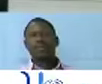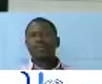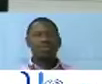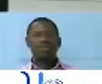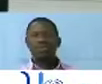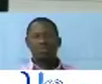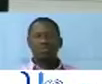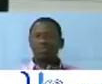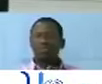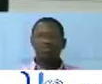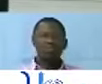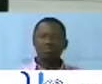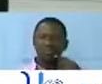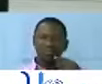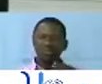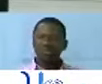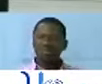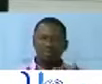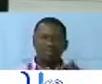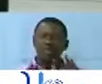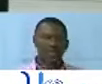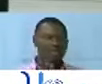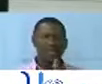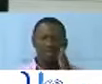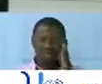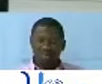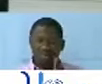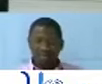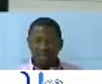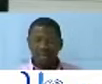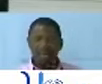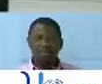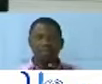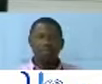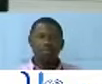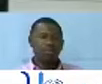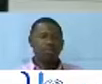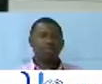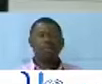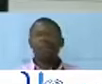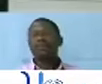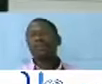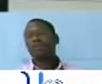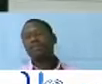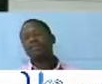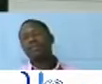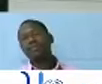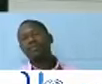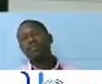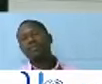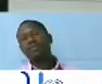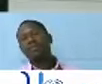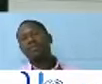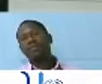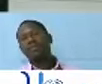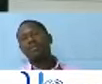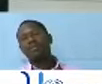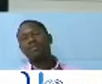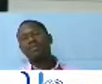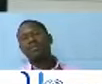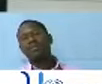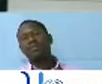legitimacy. Bugul le nona jox nak dara lo xamne ni lu wëru la ci wali yoon. Oh, he just, I mean, said, oh, I